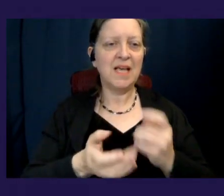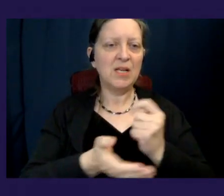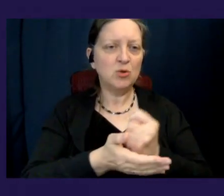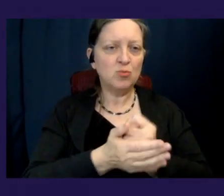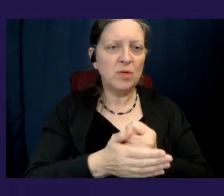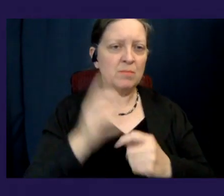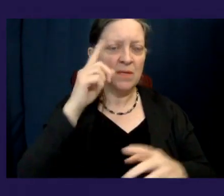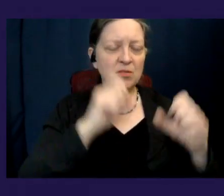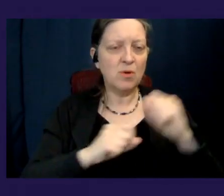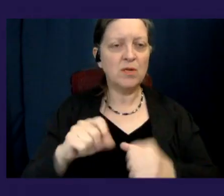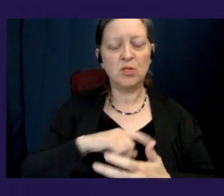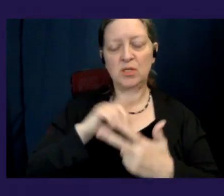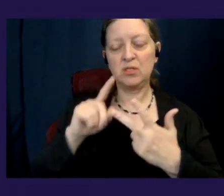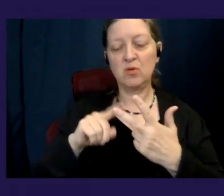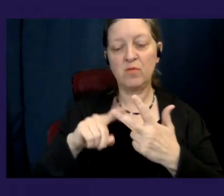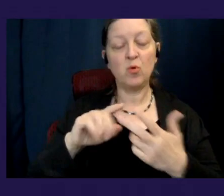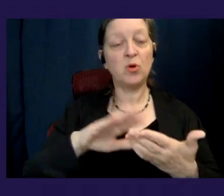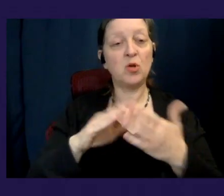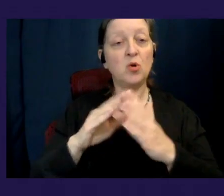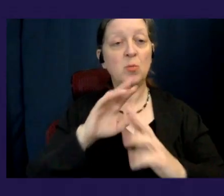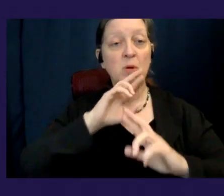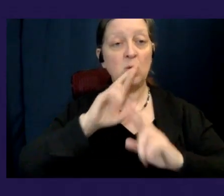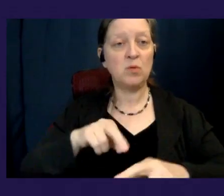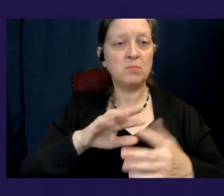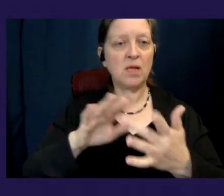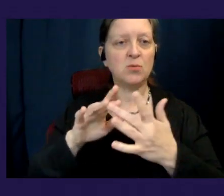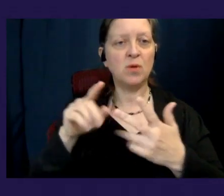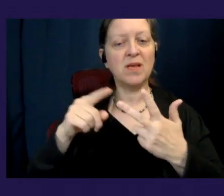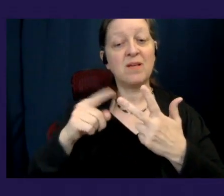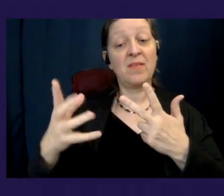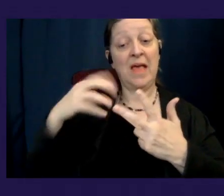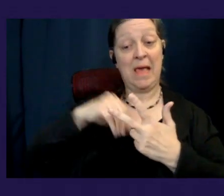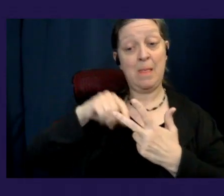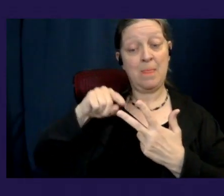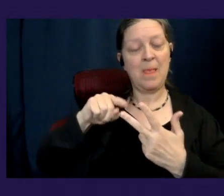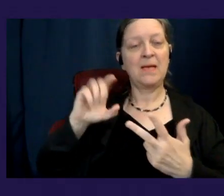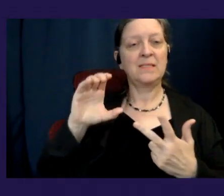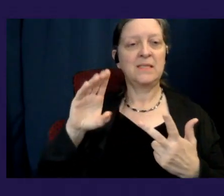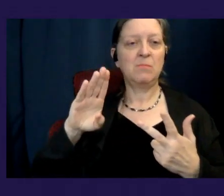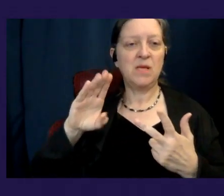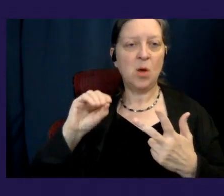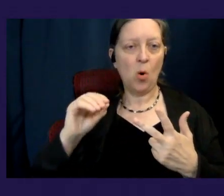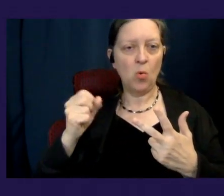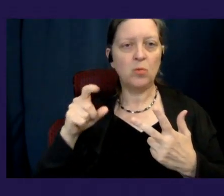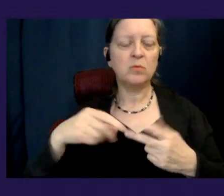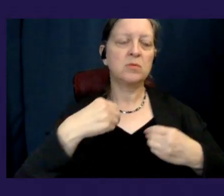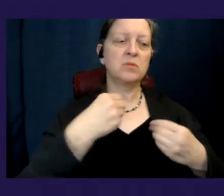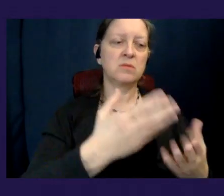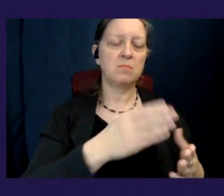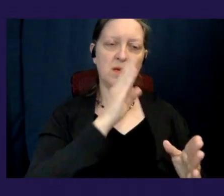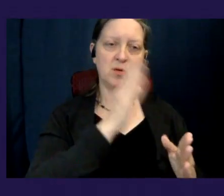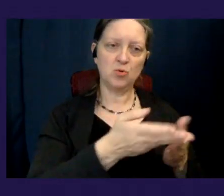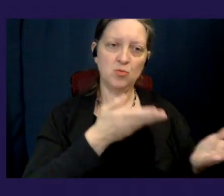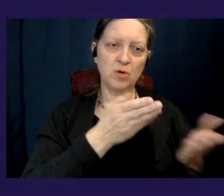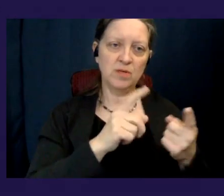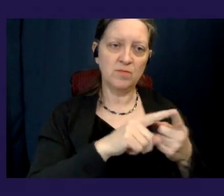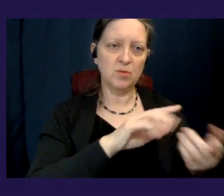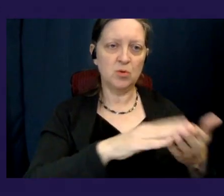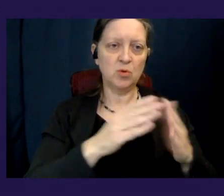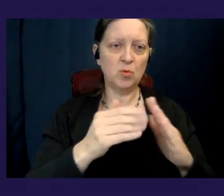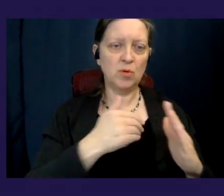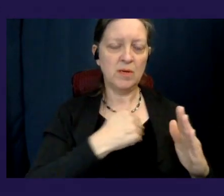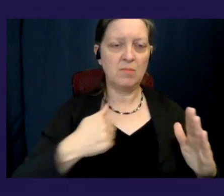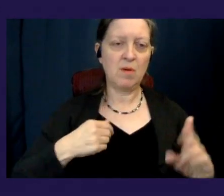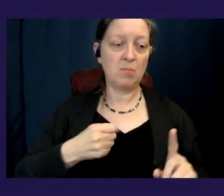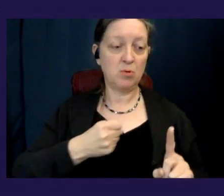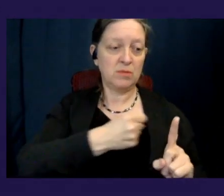network, which was composed of CBOs who provided direct services to community members that were impacted by COVID. So one big